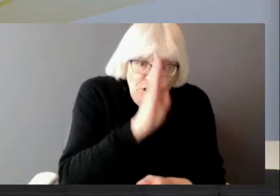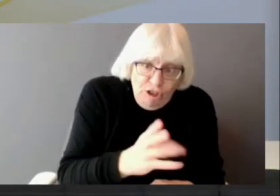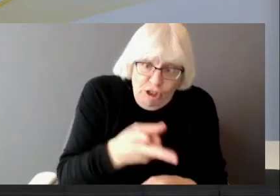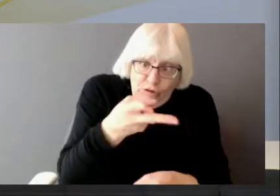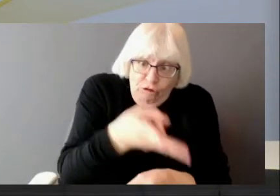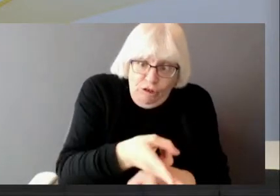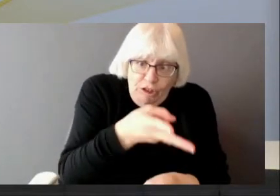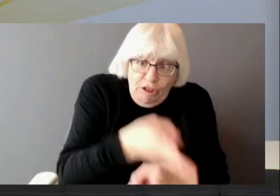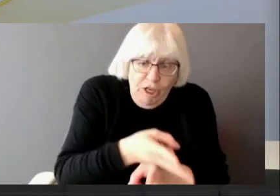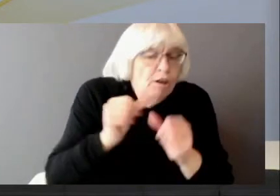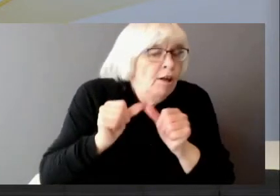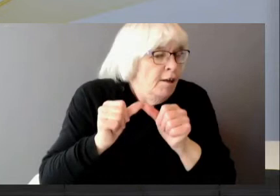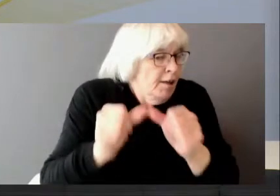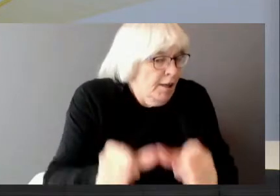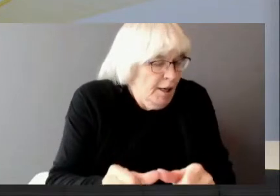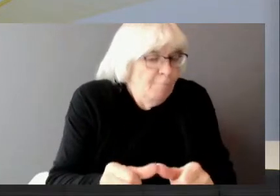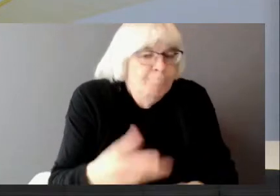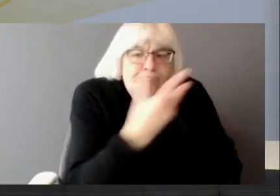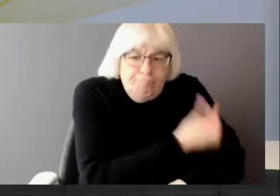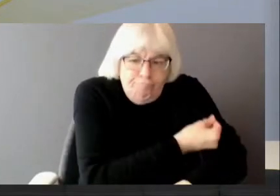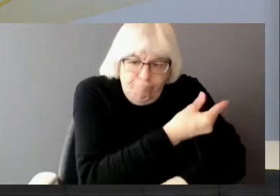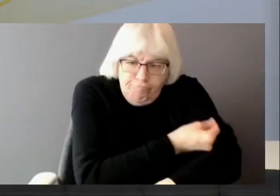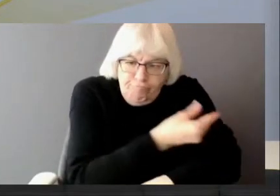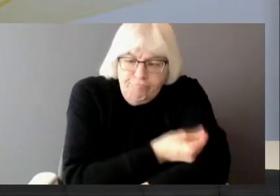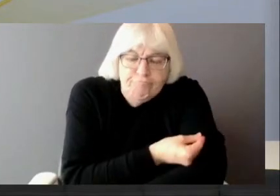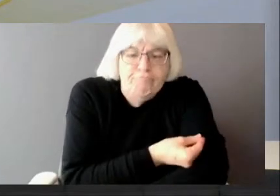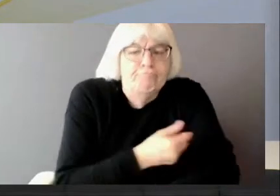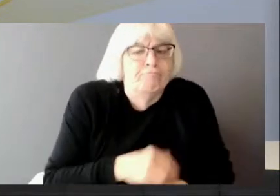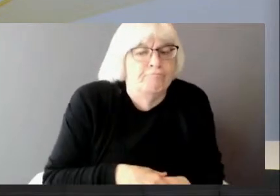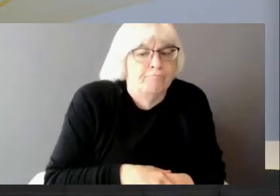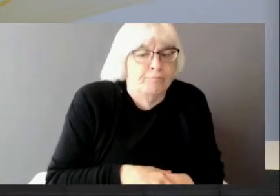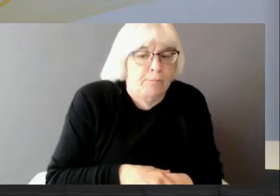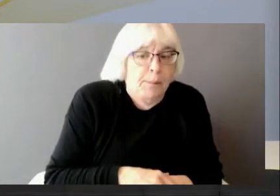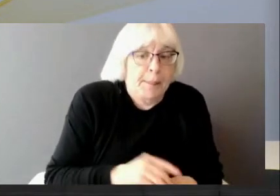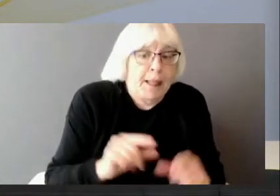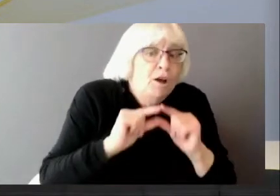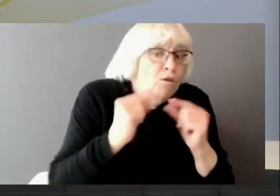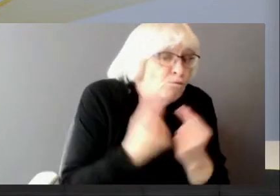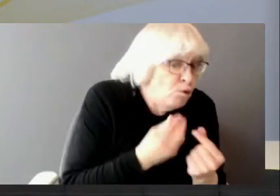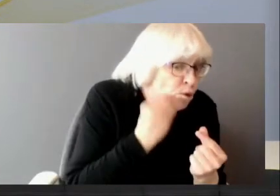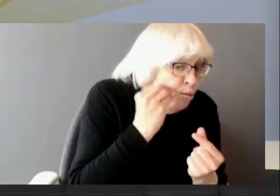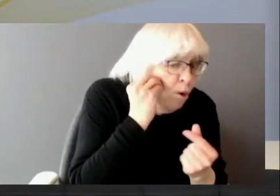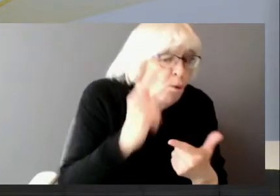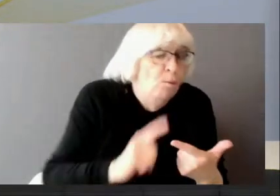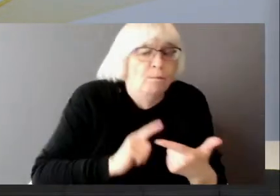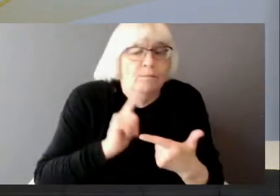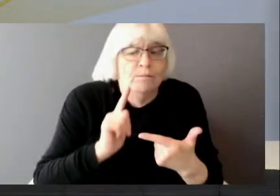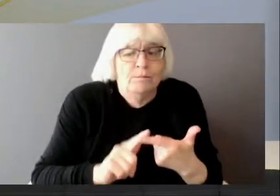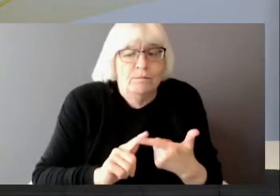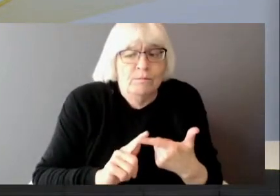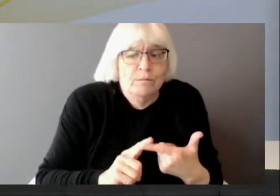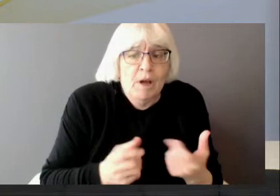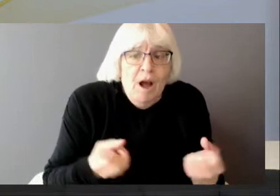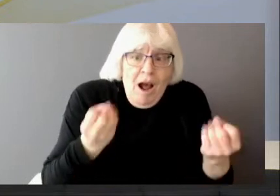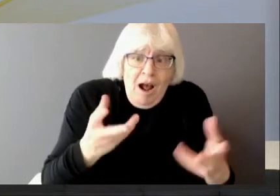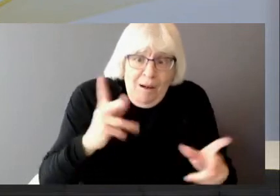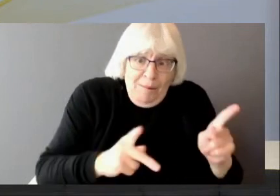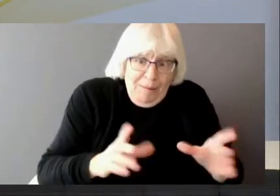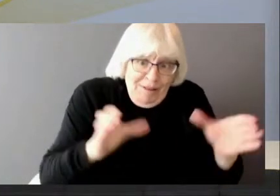Clinics start this week for residential, group homes, and congregate living settings in the days ahead.